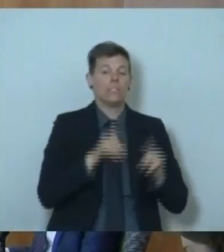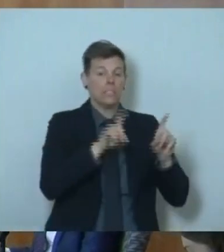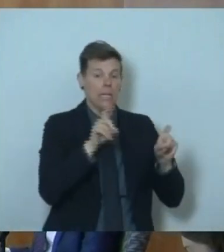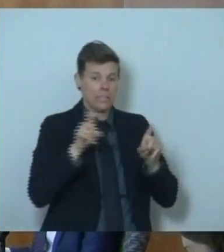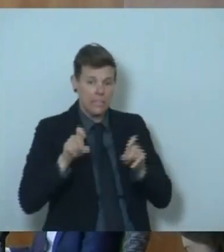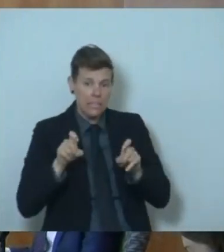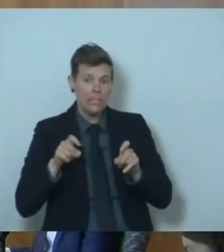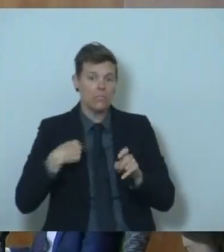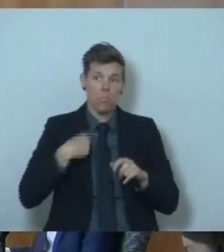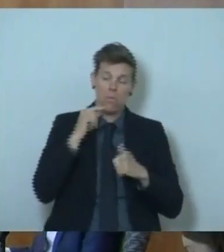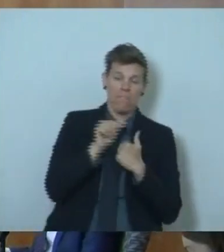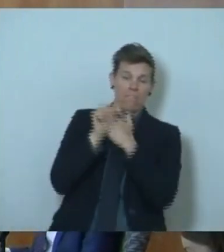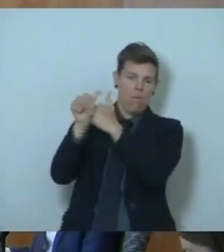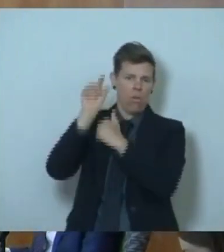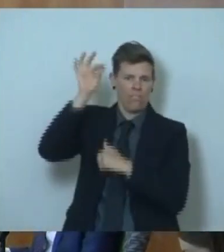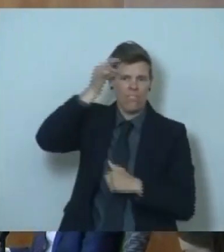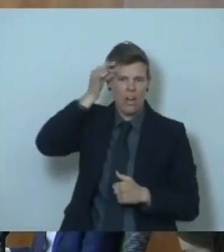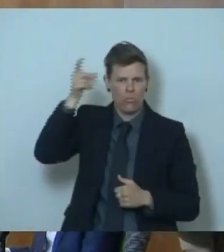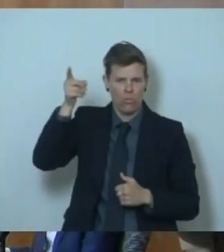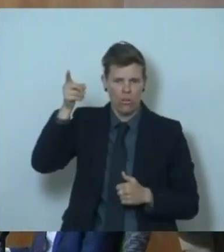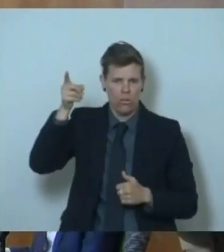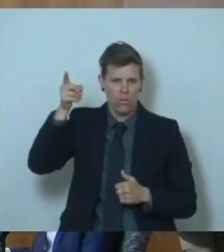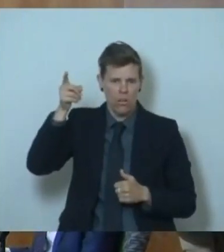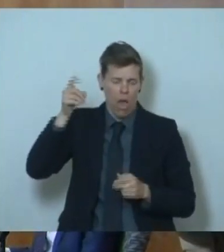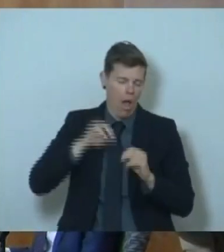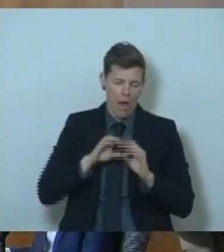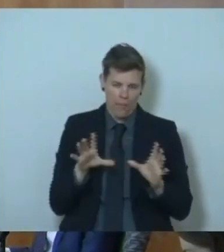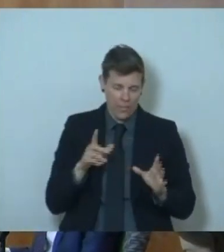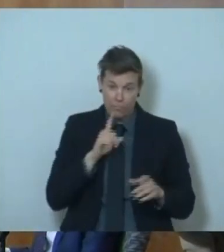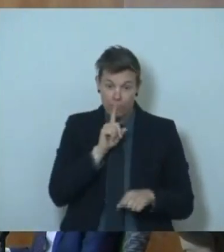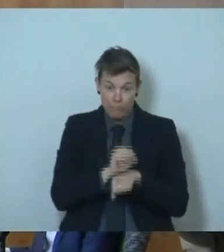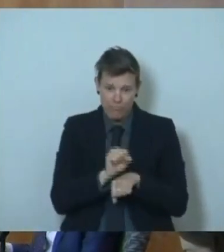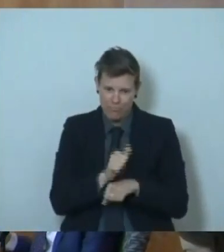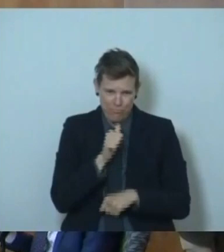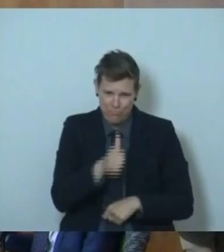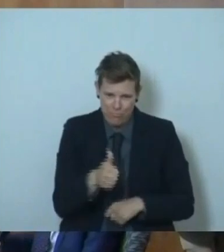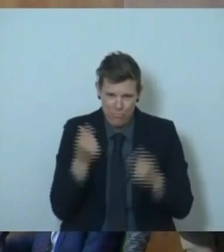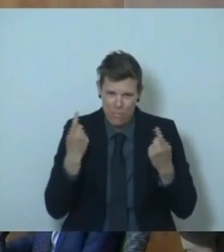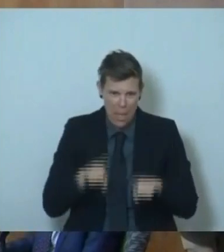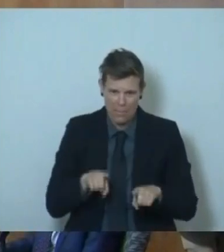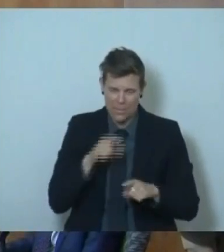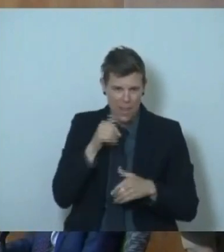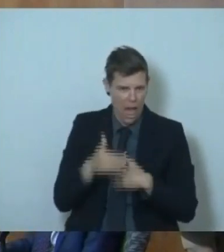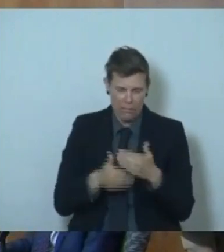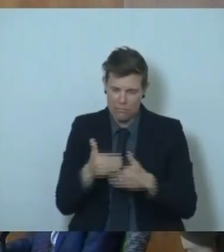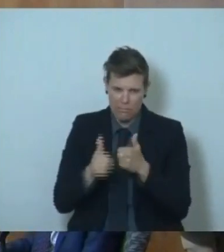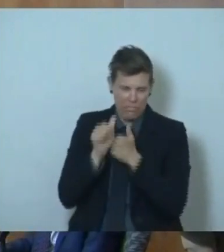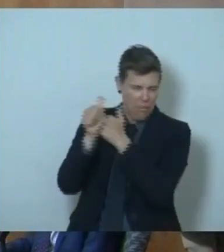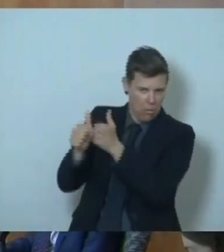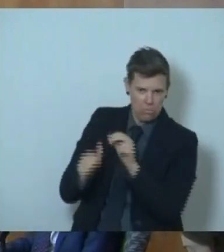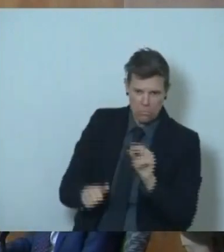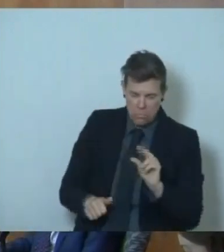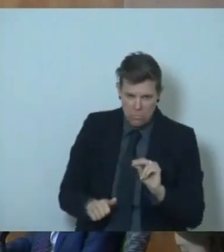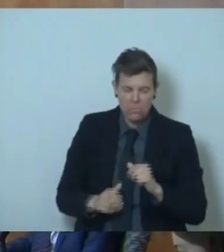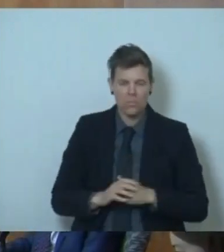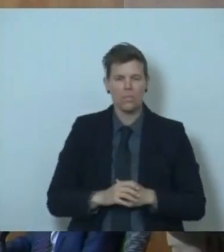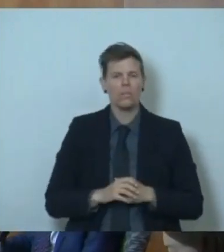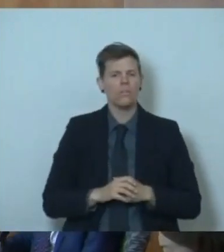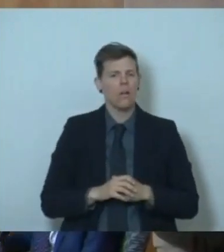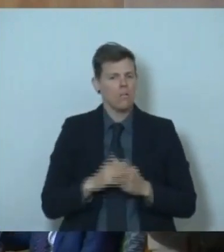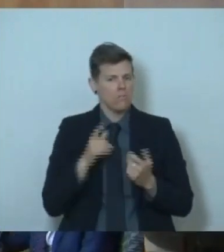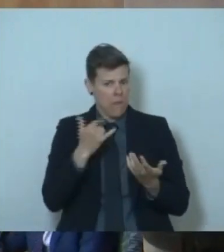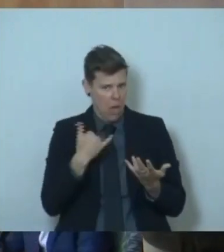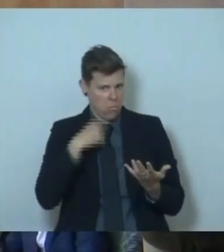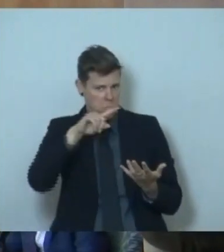maybe to Secretary Kunkel as well as Governor Lujan Grisham, is just, have you had a chance to even think about this